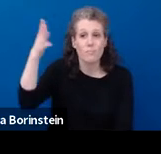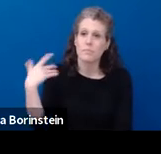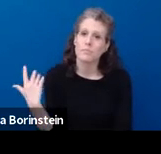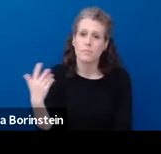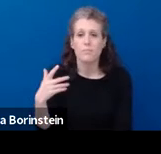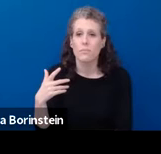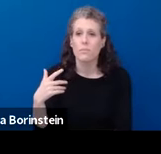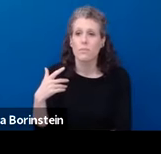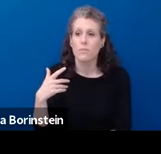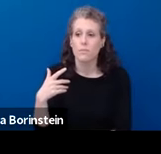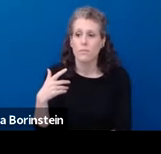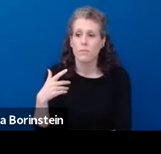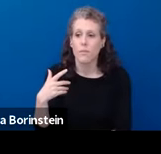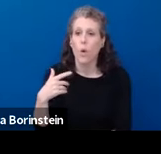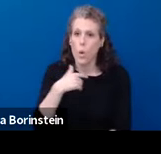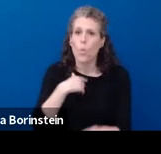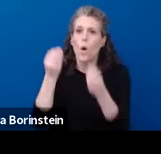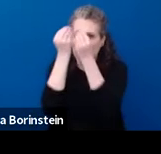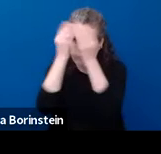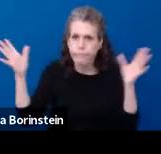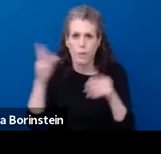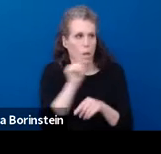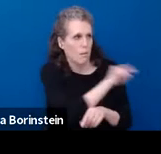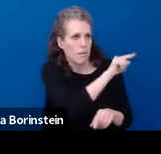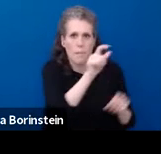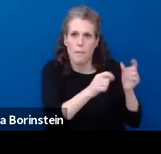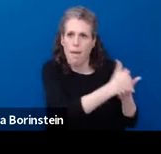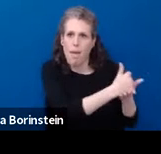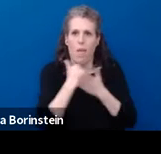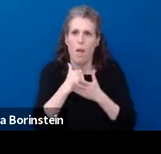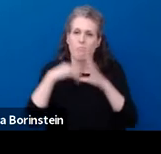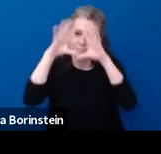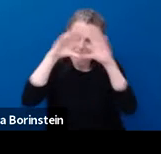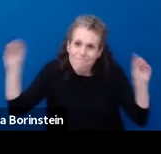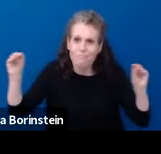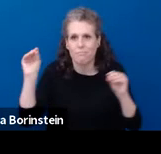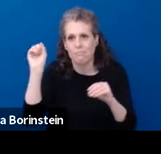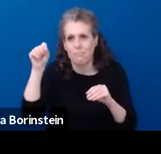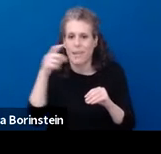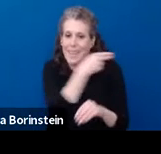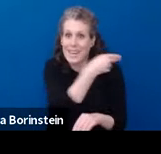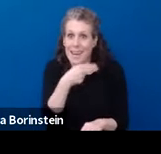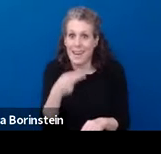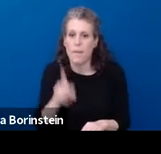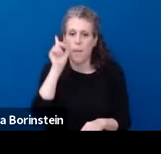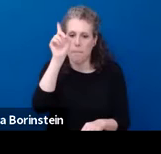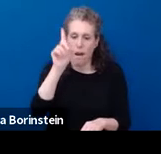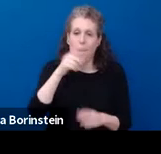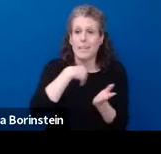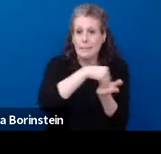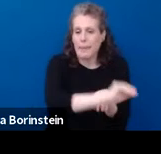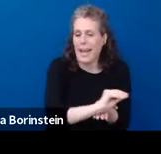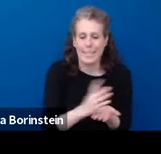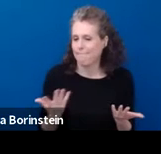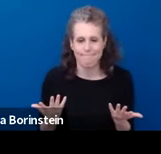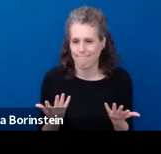make it public that they helped us. So that made kind of a compensation. Yeah, thank you very much. I saw Kerstin raised